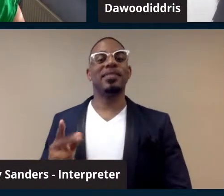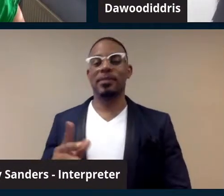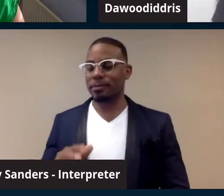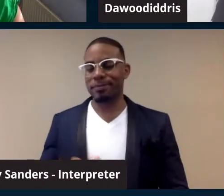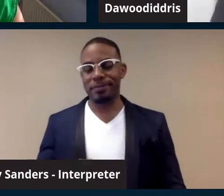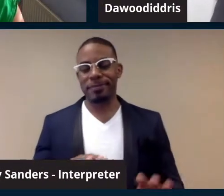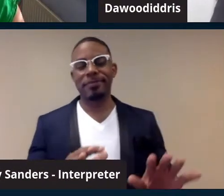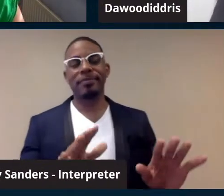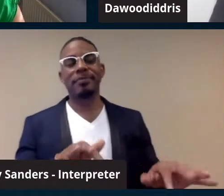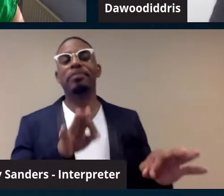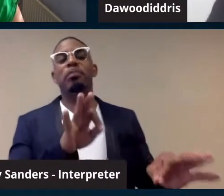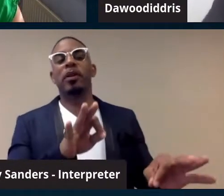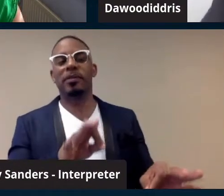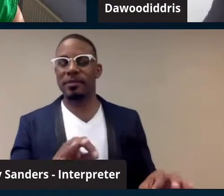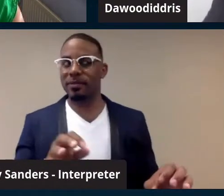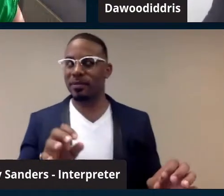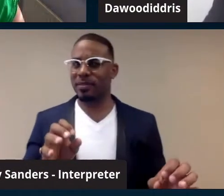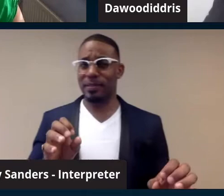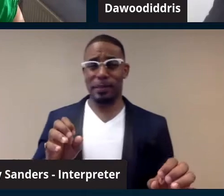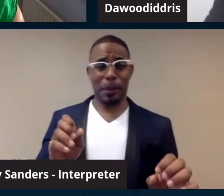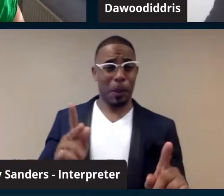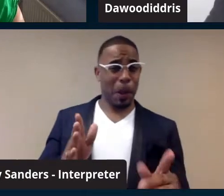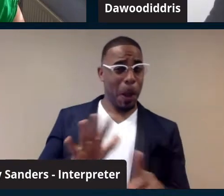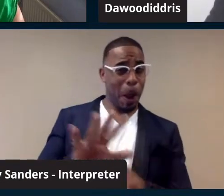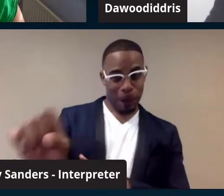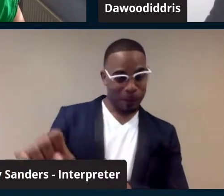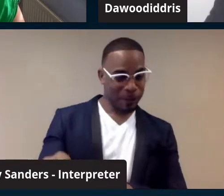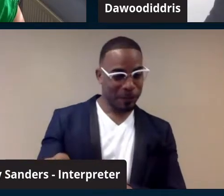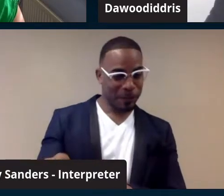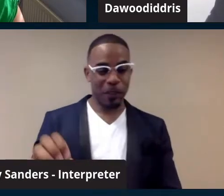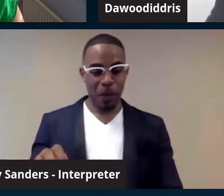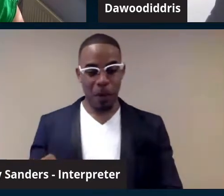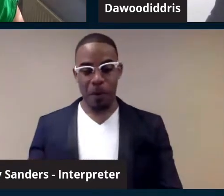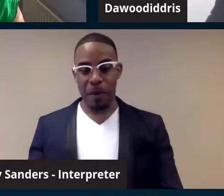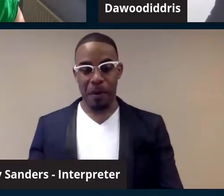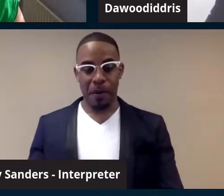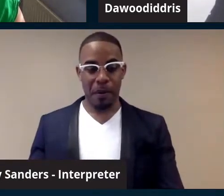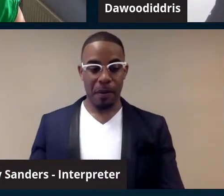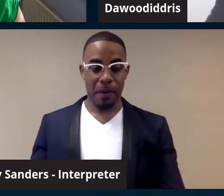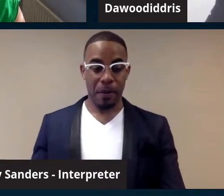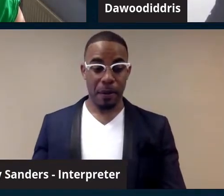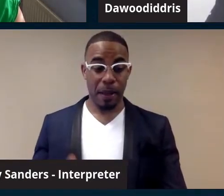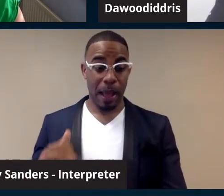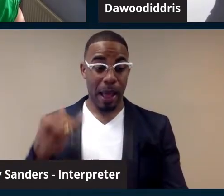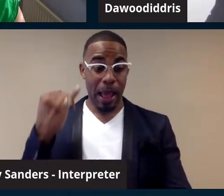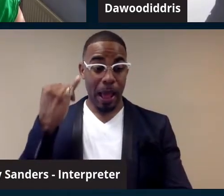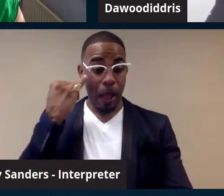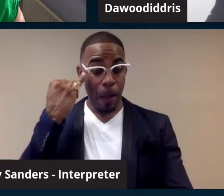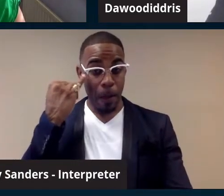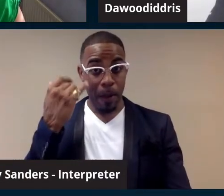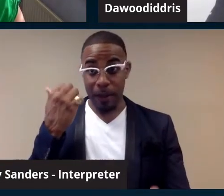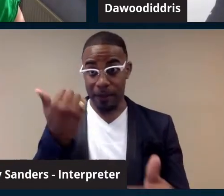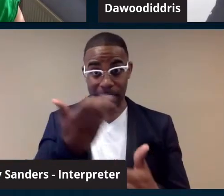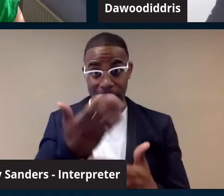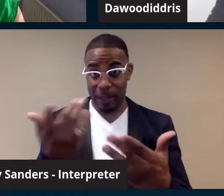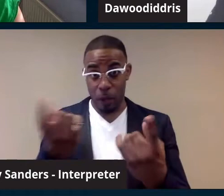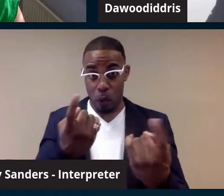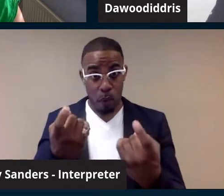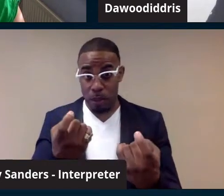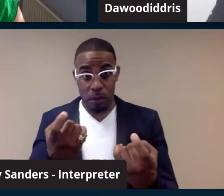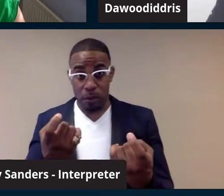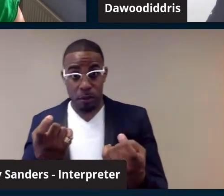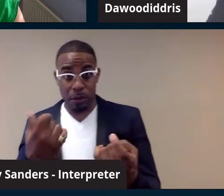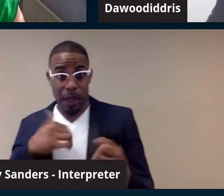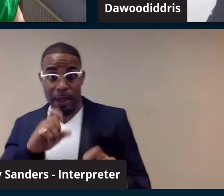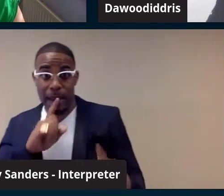perfect. Okay, all right, awesome. So I suppose if there is any question in the chat, I